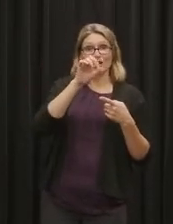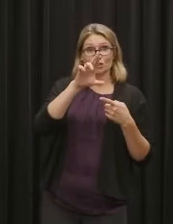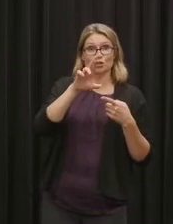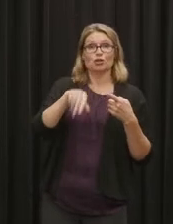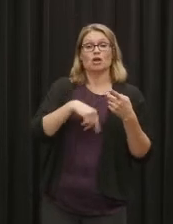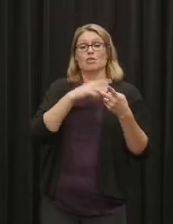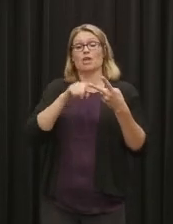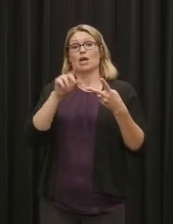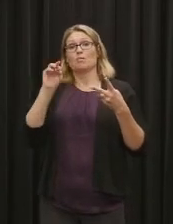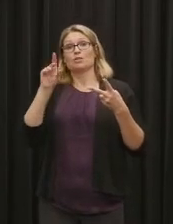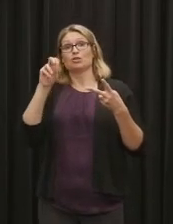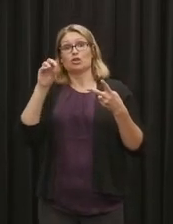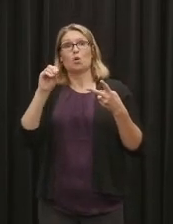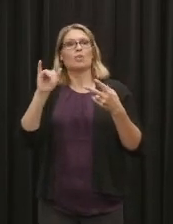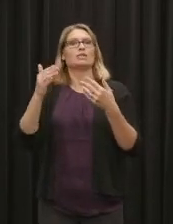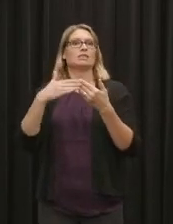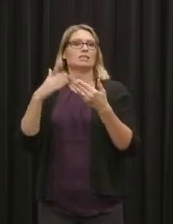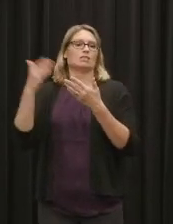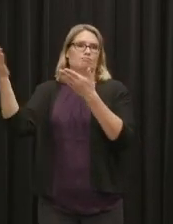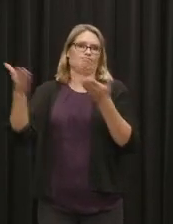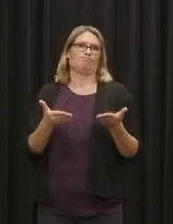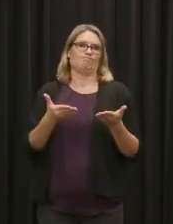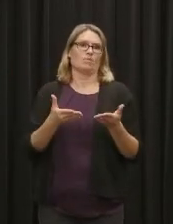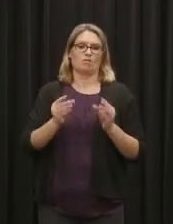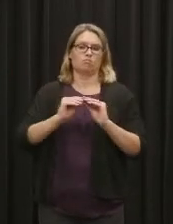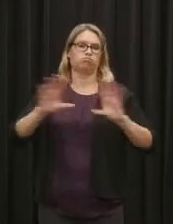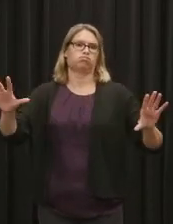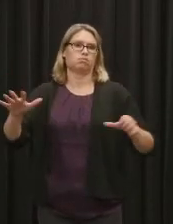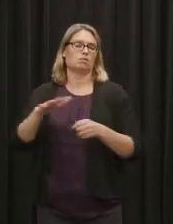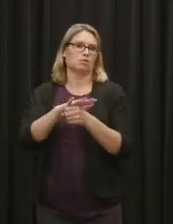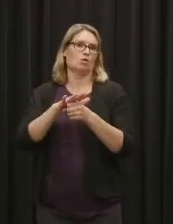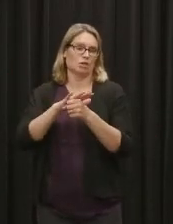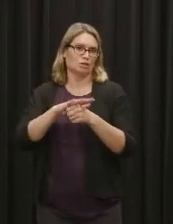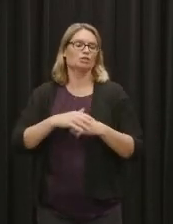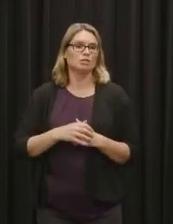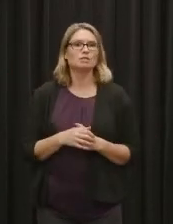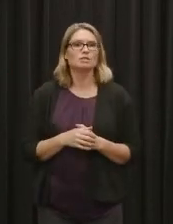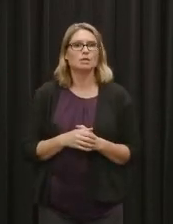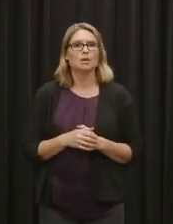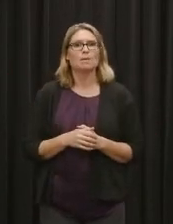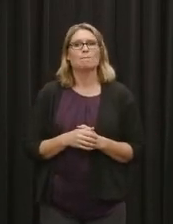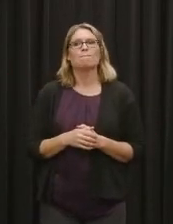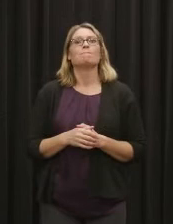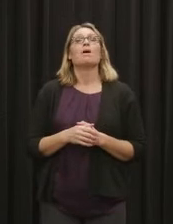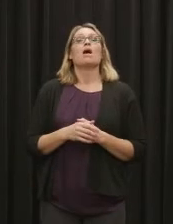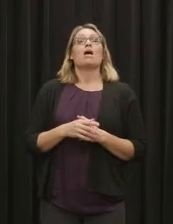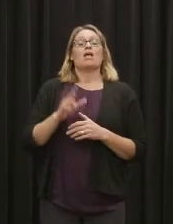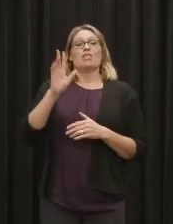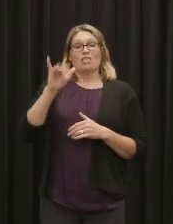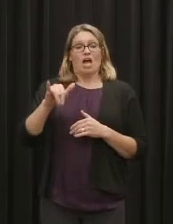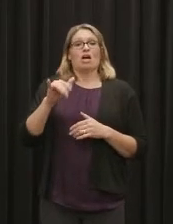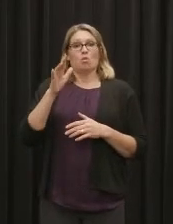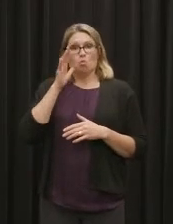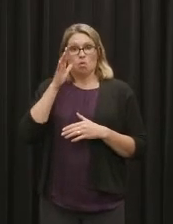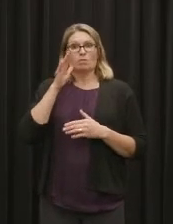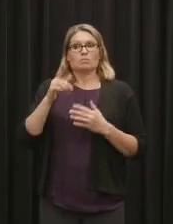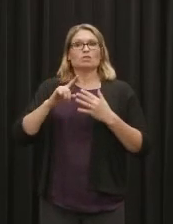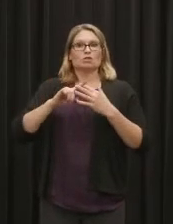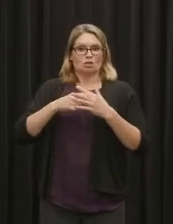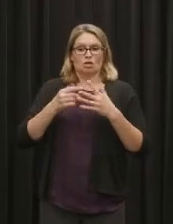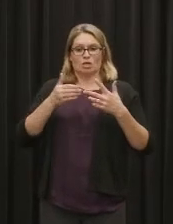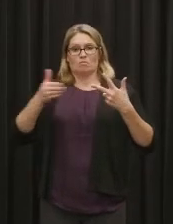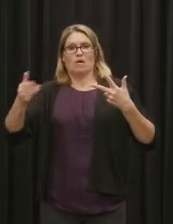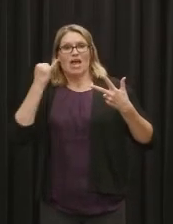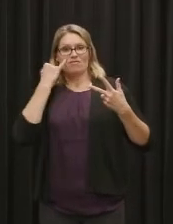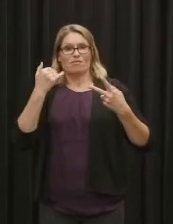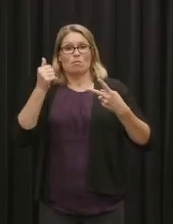easier to transport and distribute to diverse locations, and that will be integrated into the overall distribution